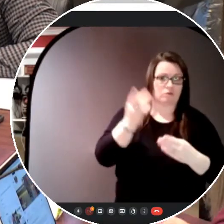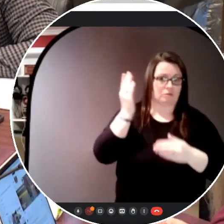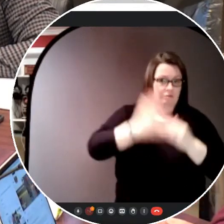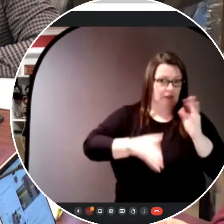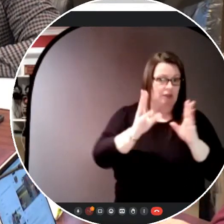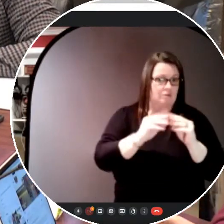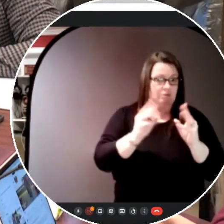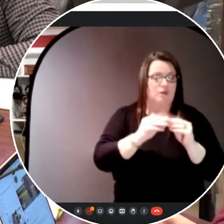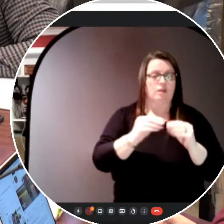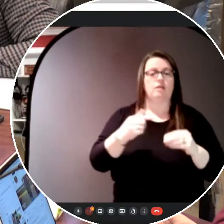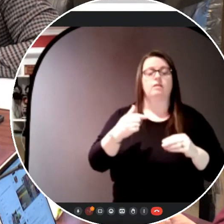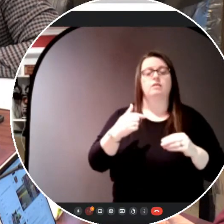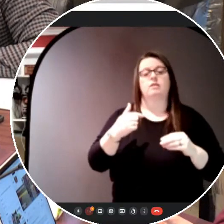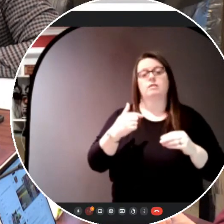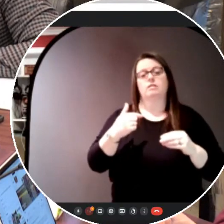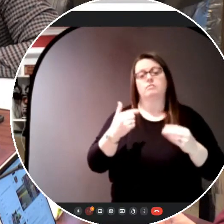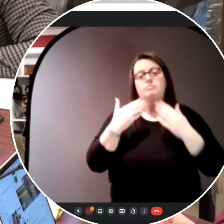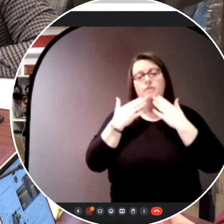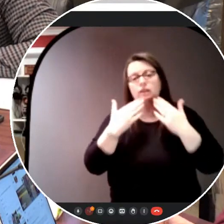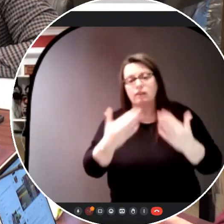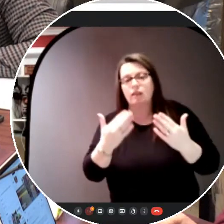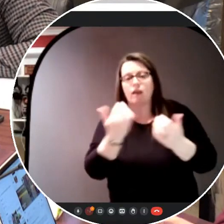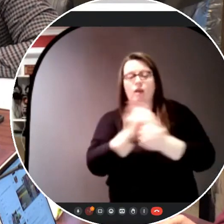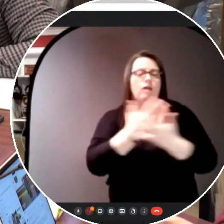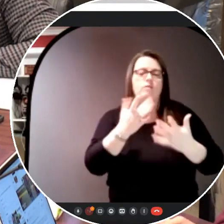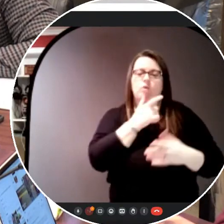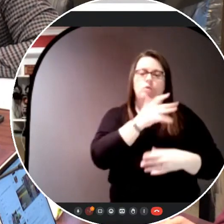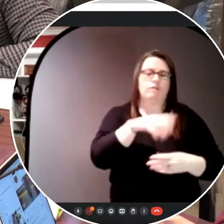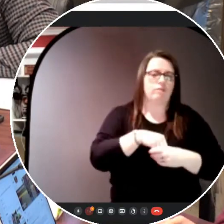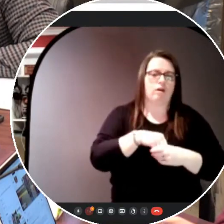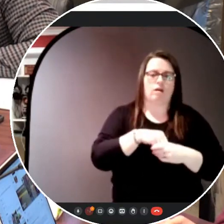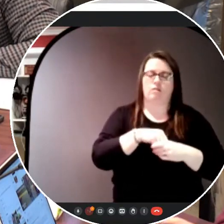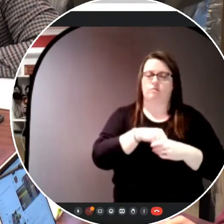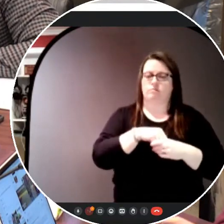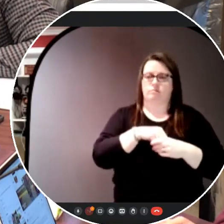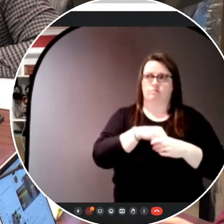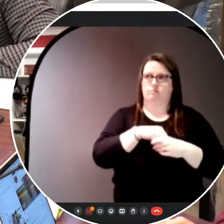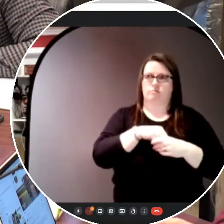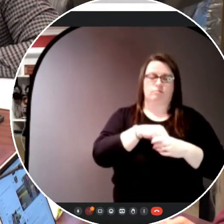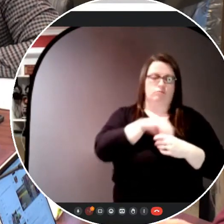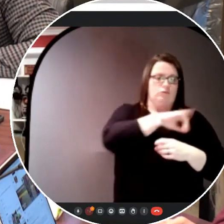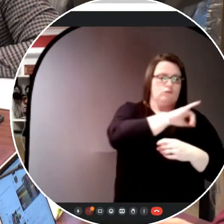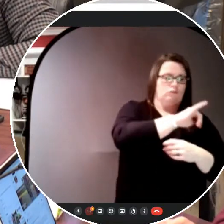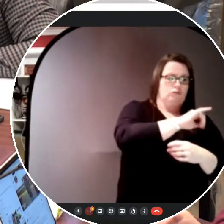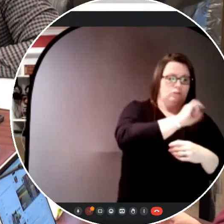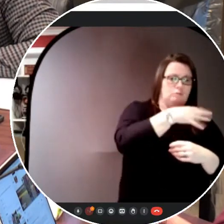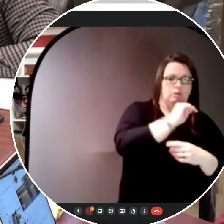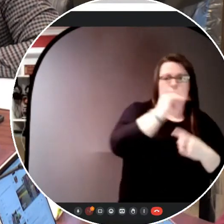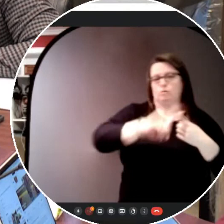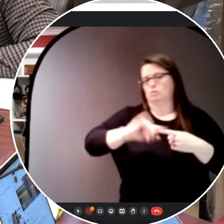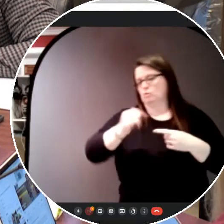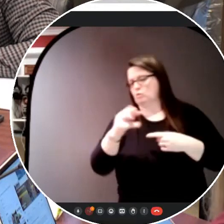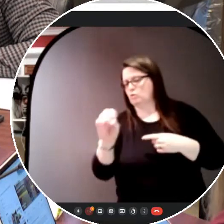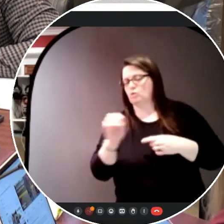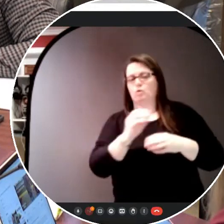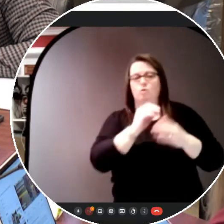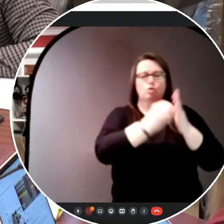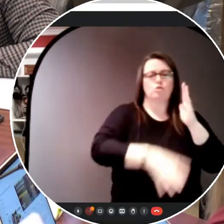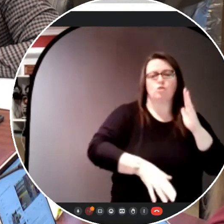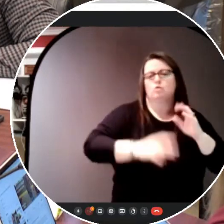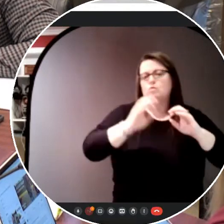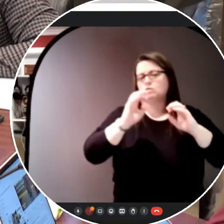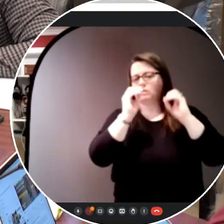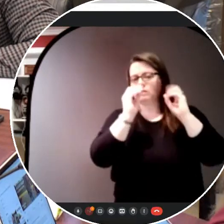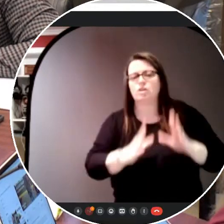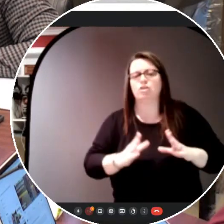I thanked everybody involved with the school year, from the students to every educator in the province to everyone who supports education in the